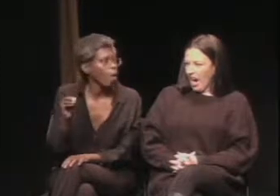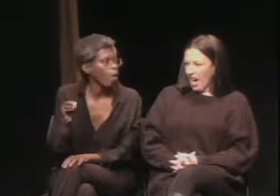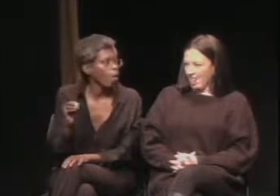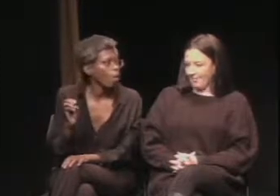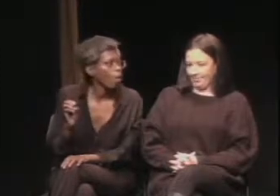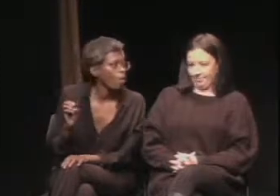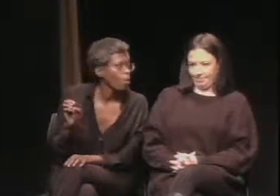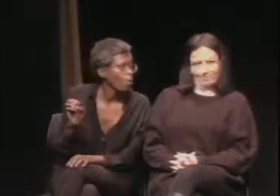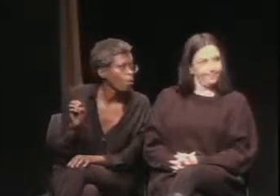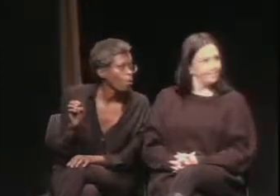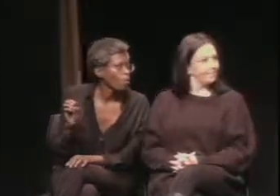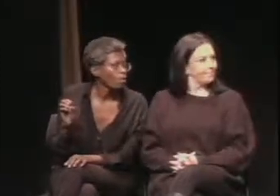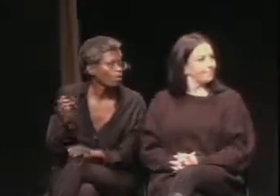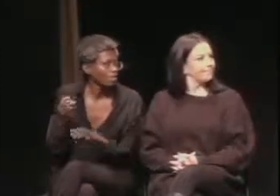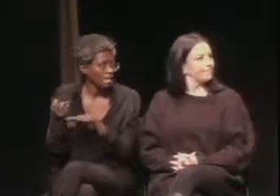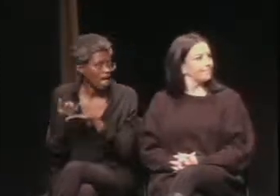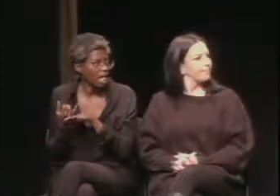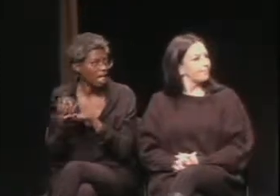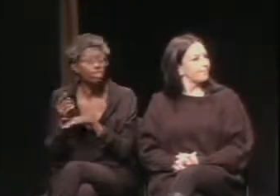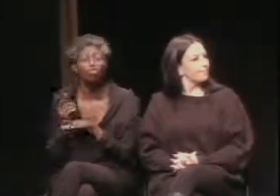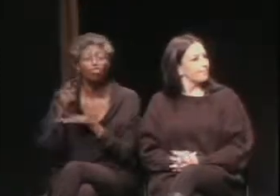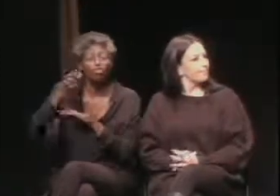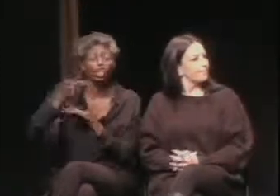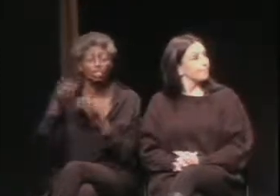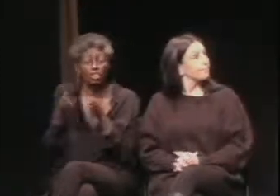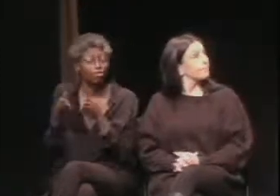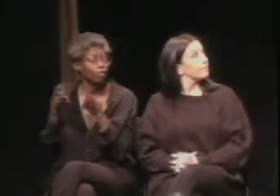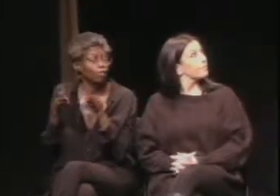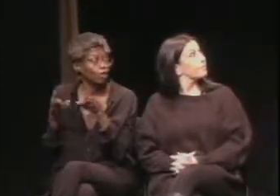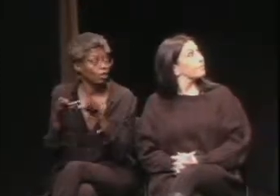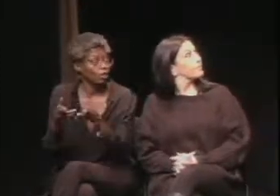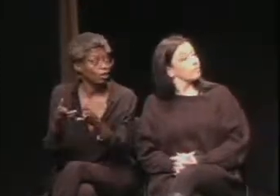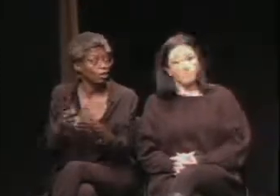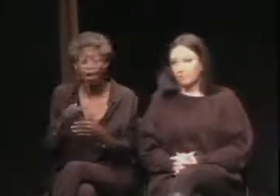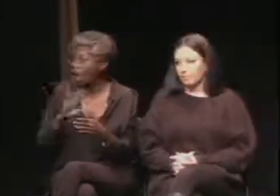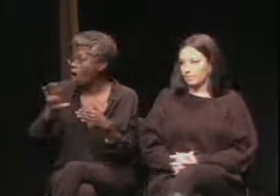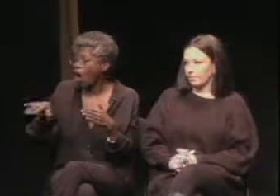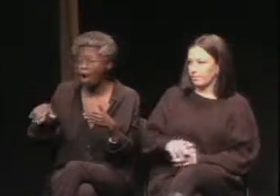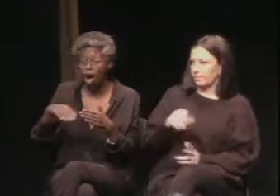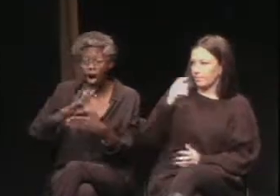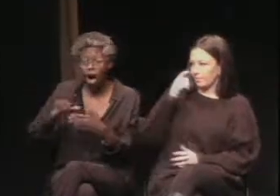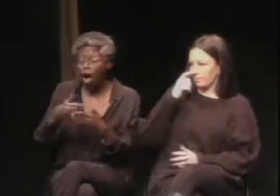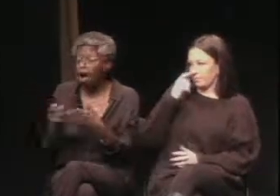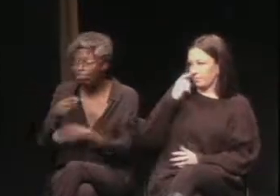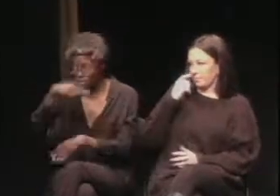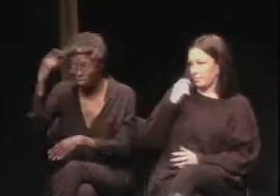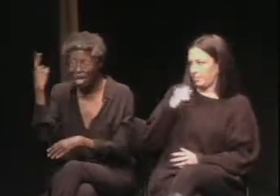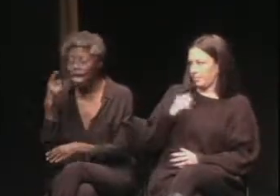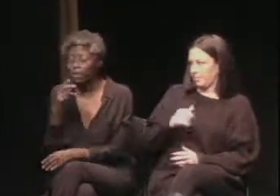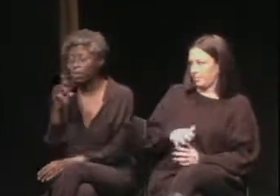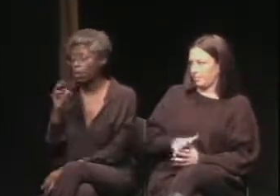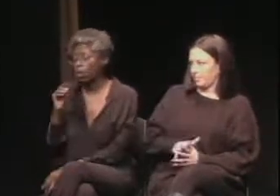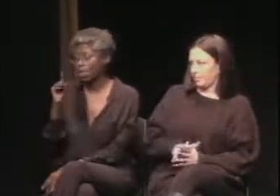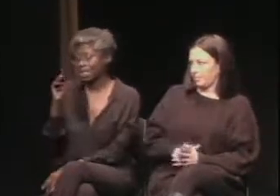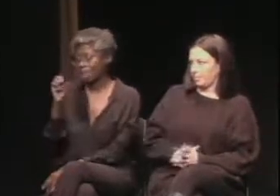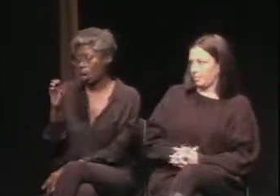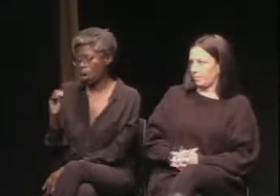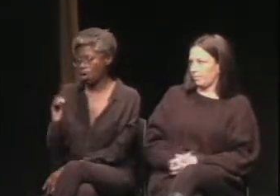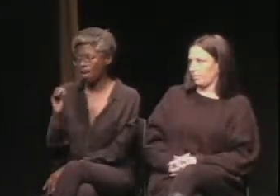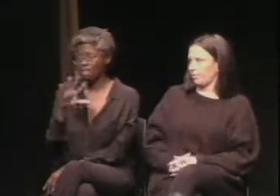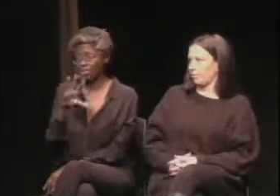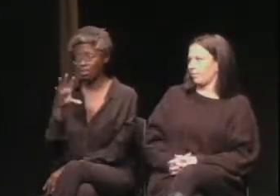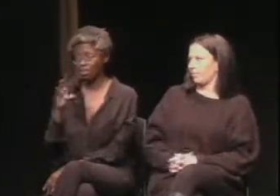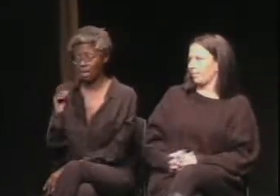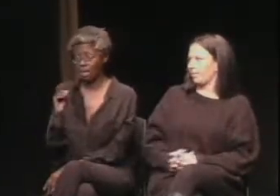Island across from across Harlem River. It was an all-Black rodeo. It featured 50 Black cowboys. So if you don't know